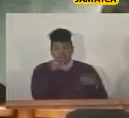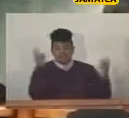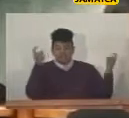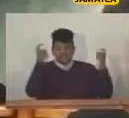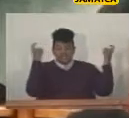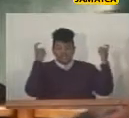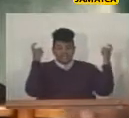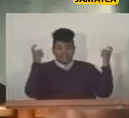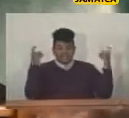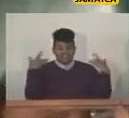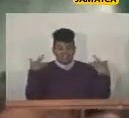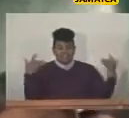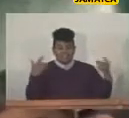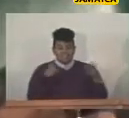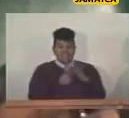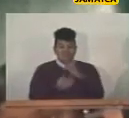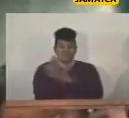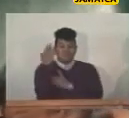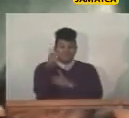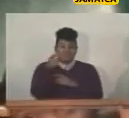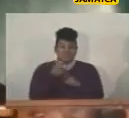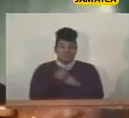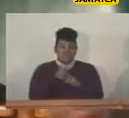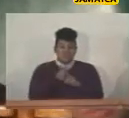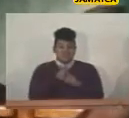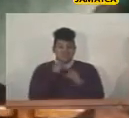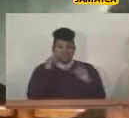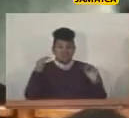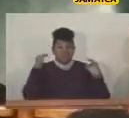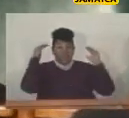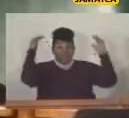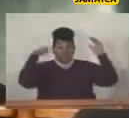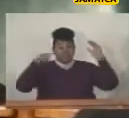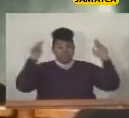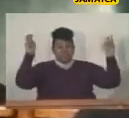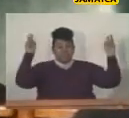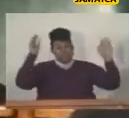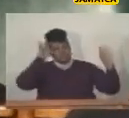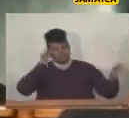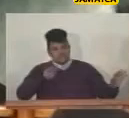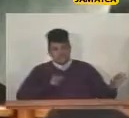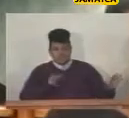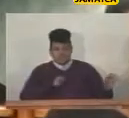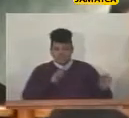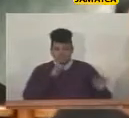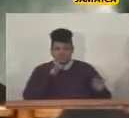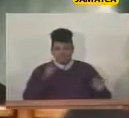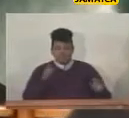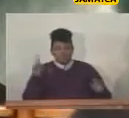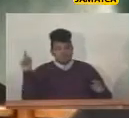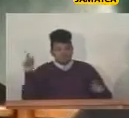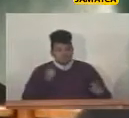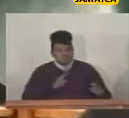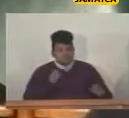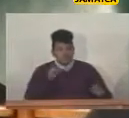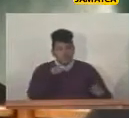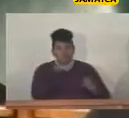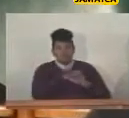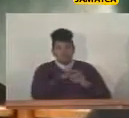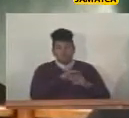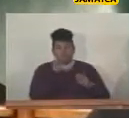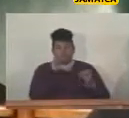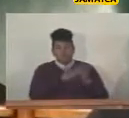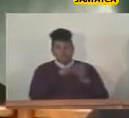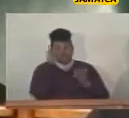celebratory event this morning, he has so elevated this issue that he has rendered himself on call should his vote be noted